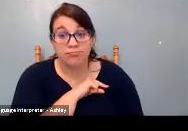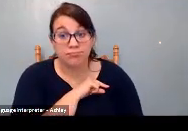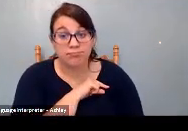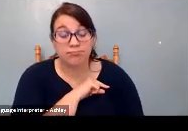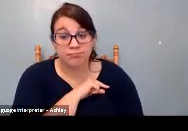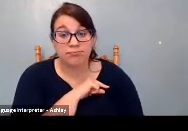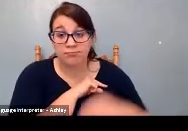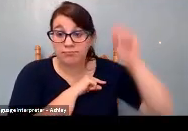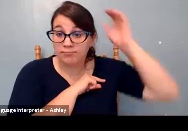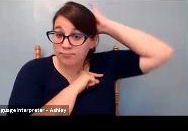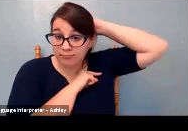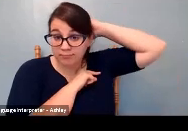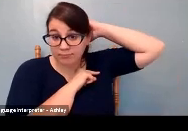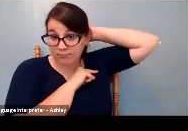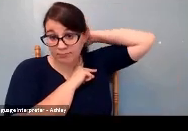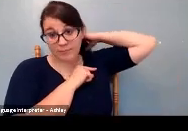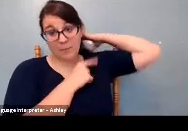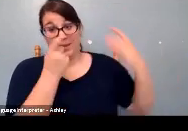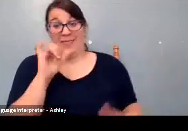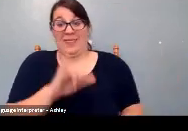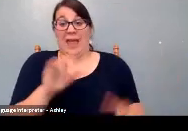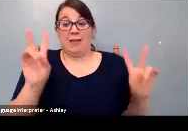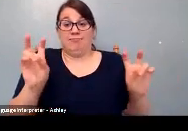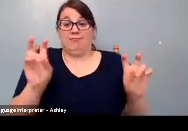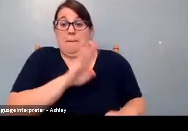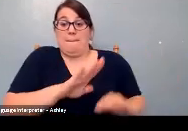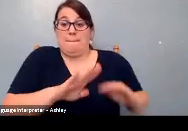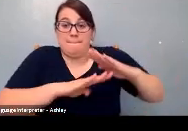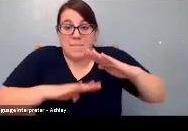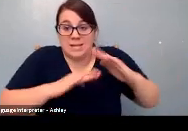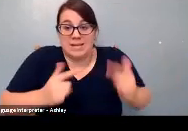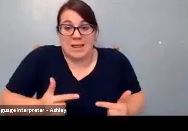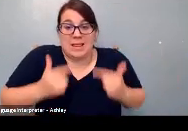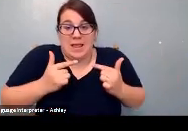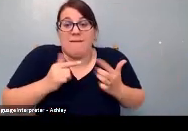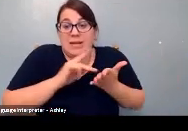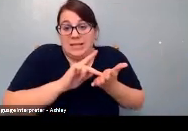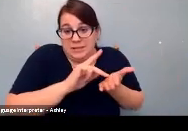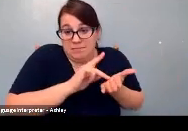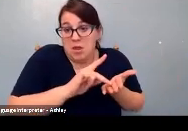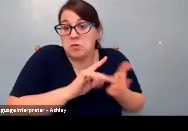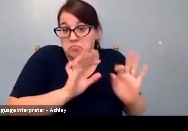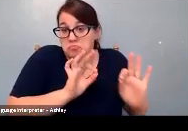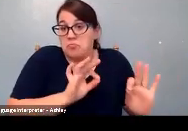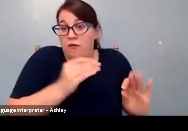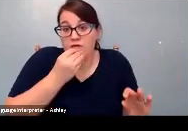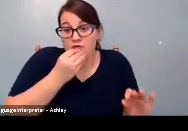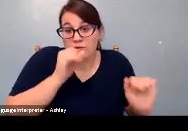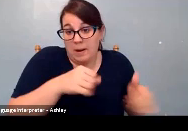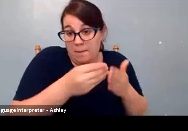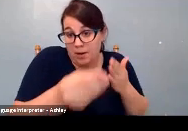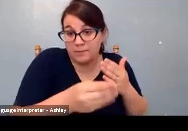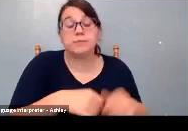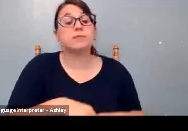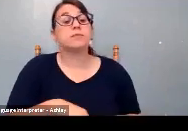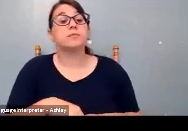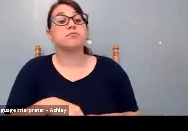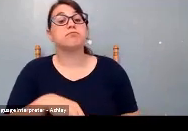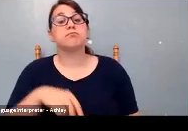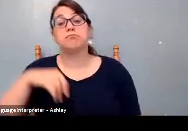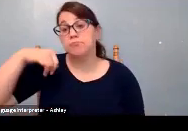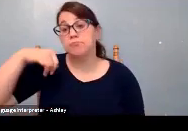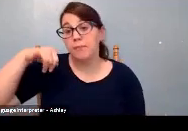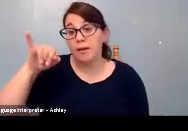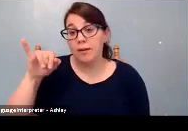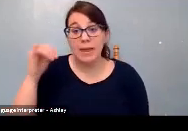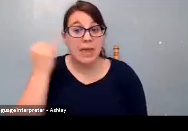is under the category of a basic living expense. An expense may include an iPad for the child with